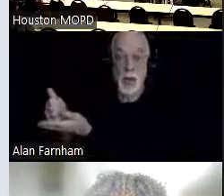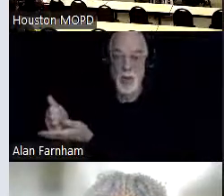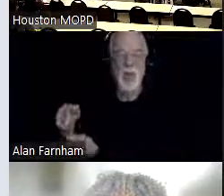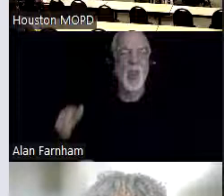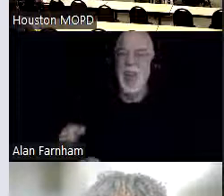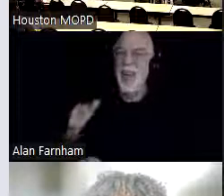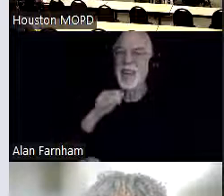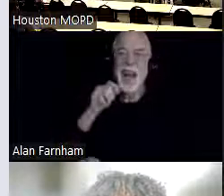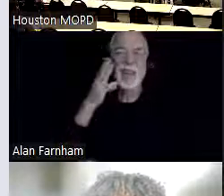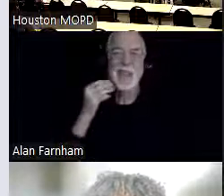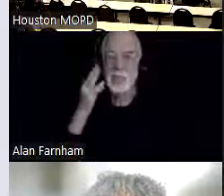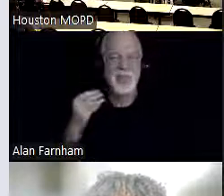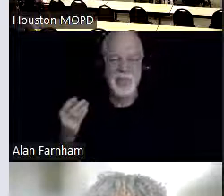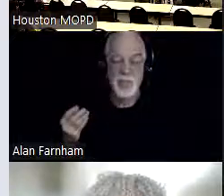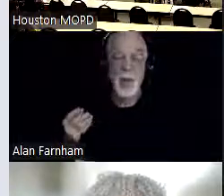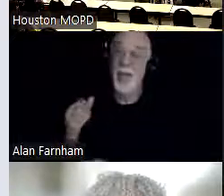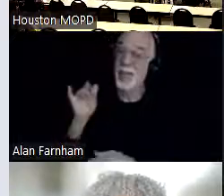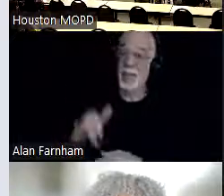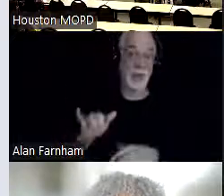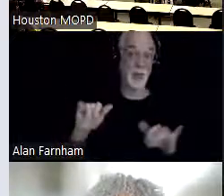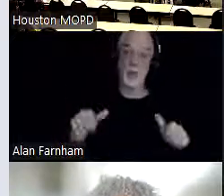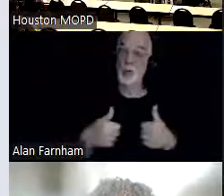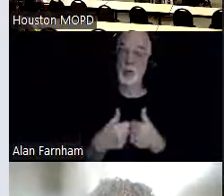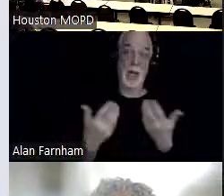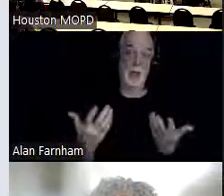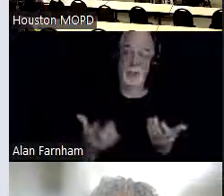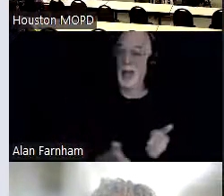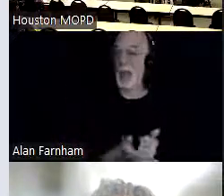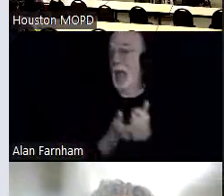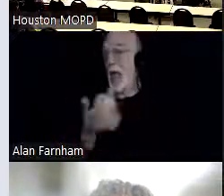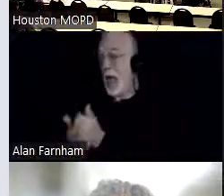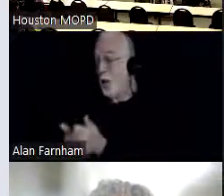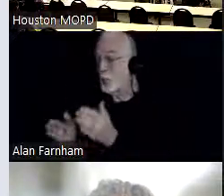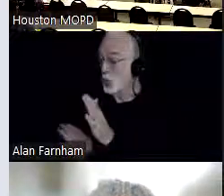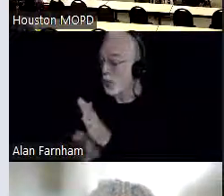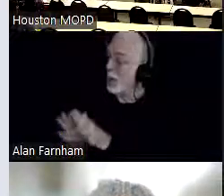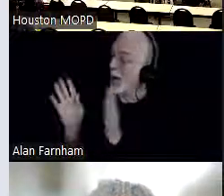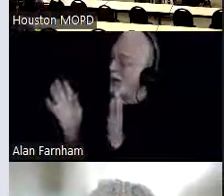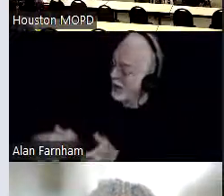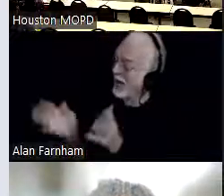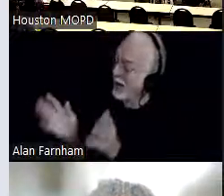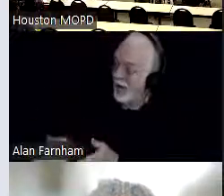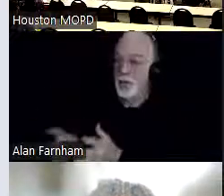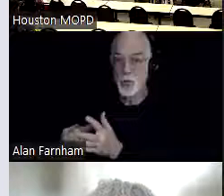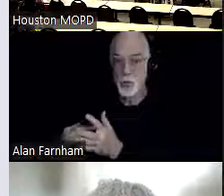So that is part of one of the challenges, is helping them to have that conversation. Can you imagine